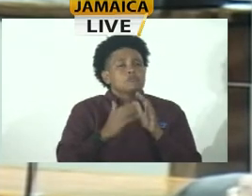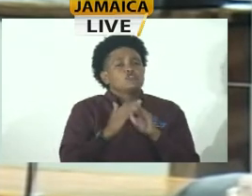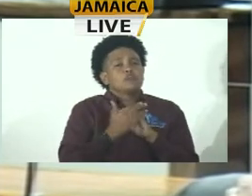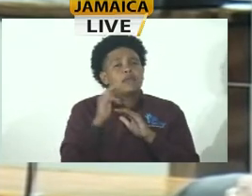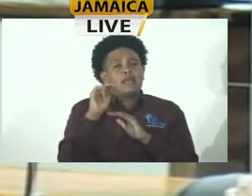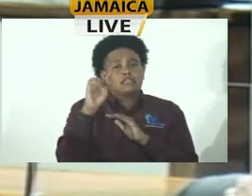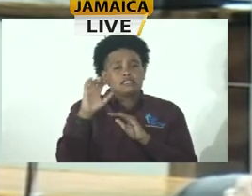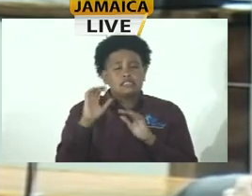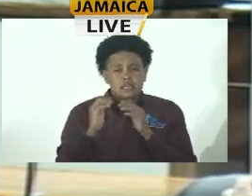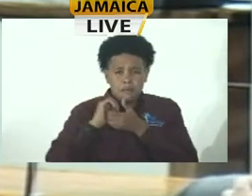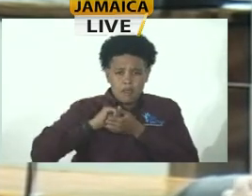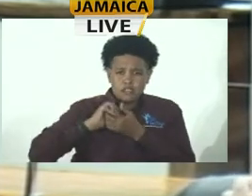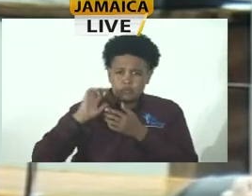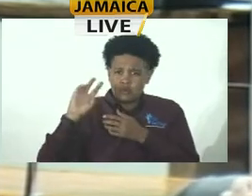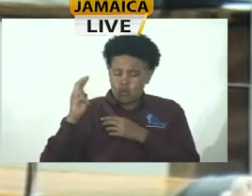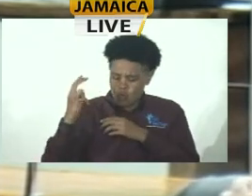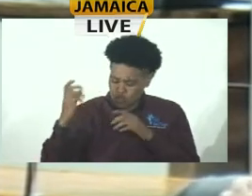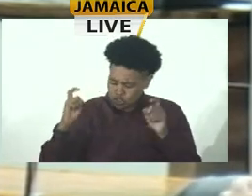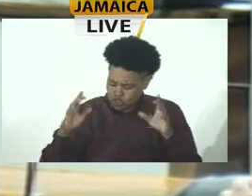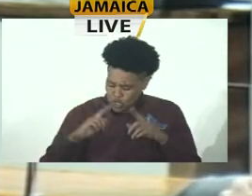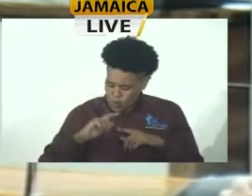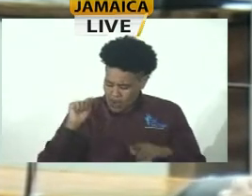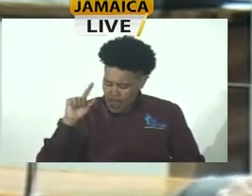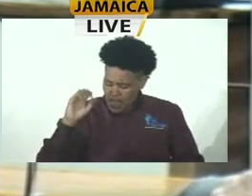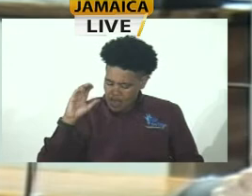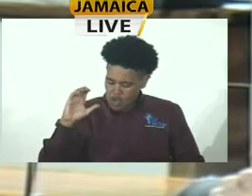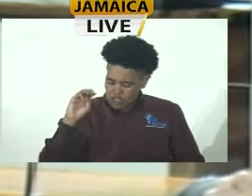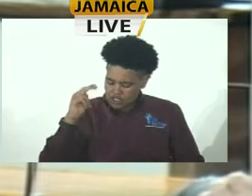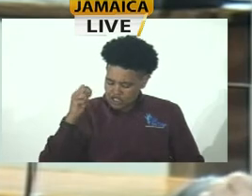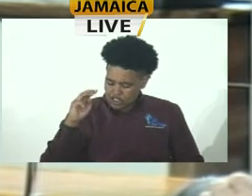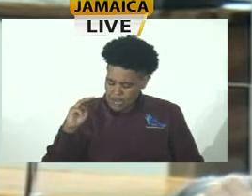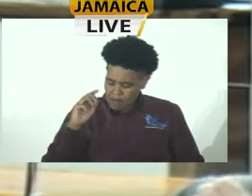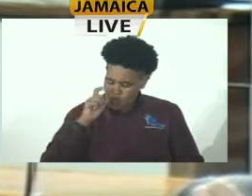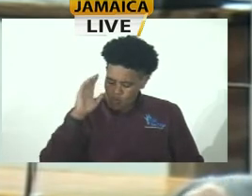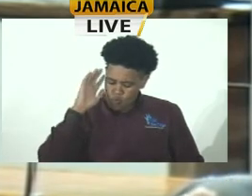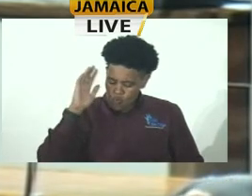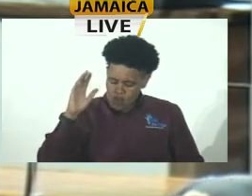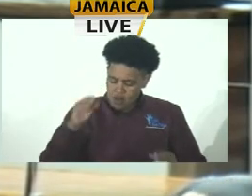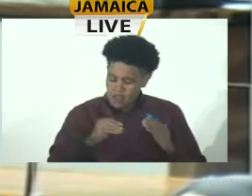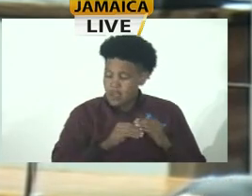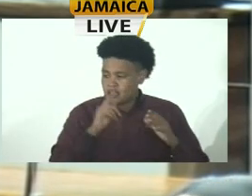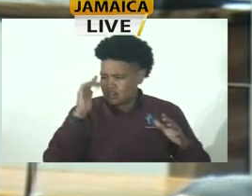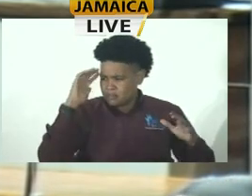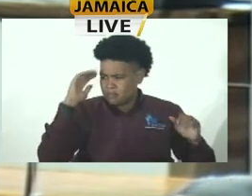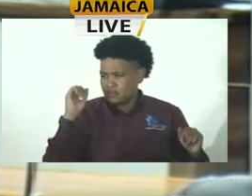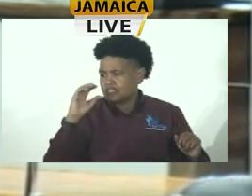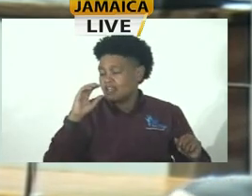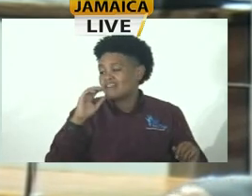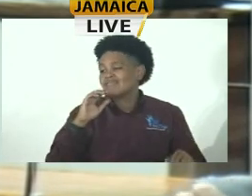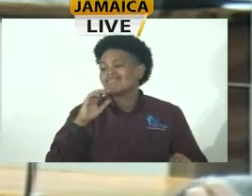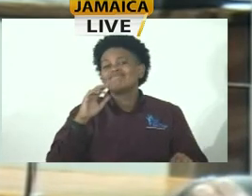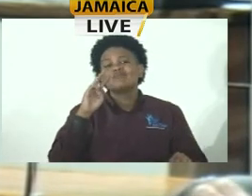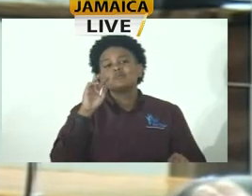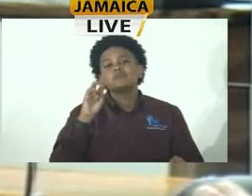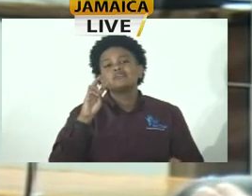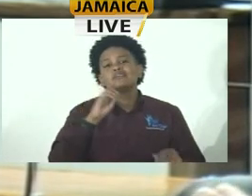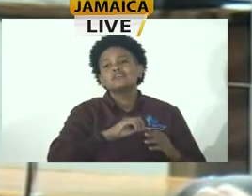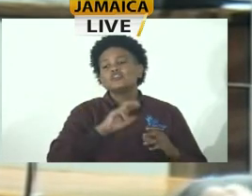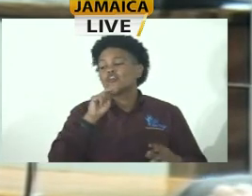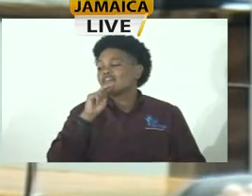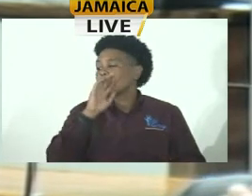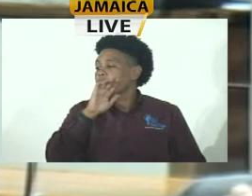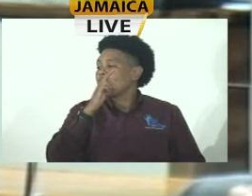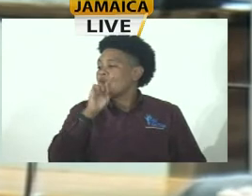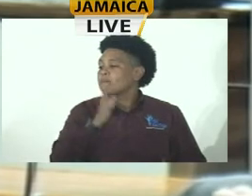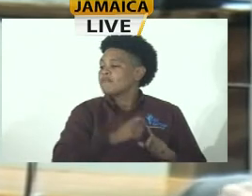co-chair with the right honourable alex sharma who is going to be the president of cup 26 in november and is